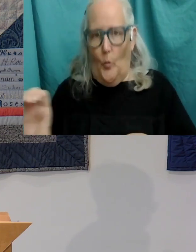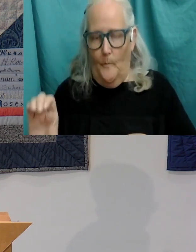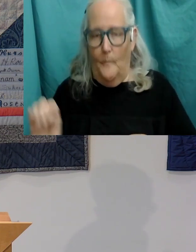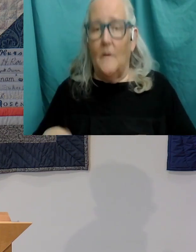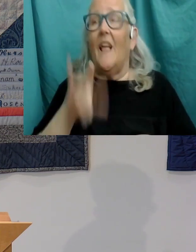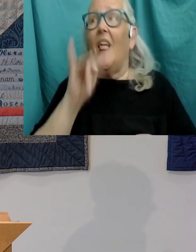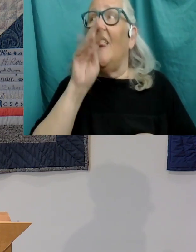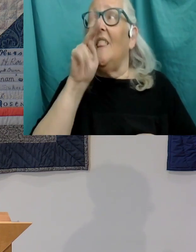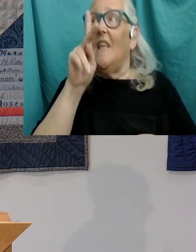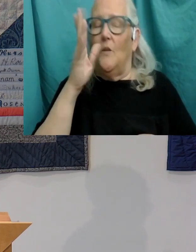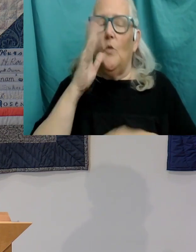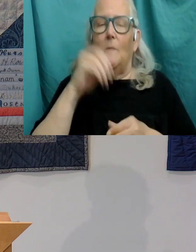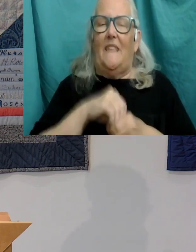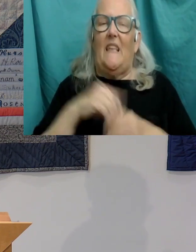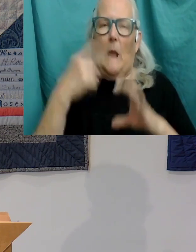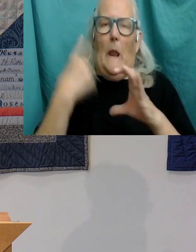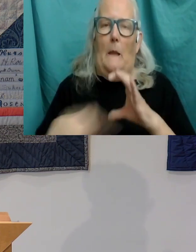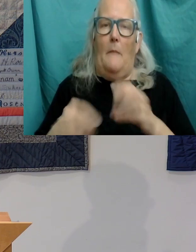Church email,